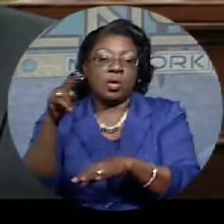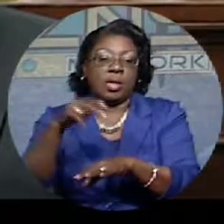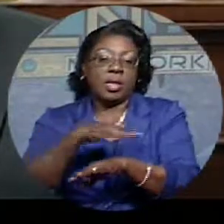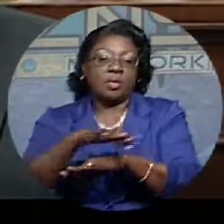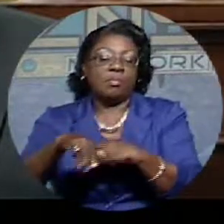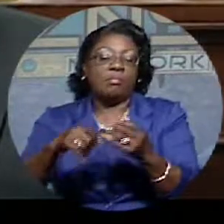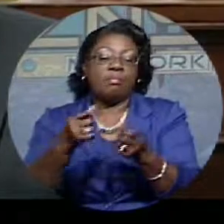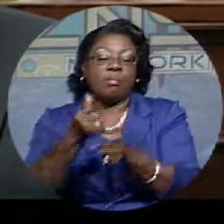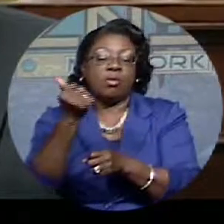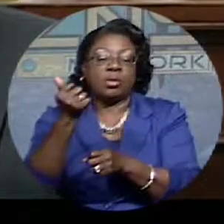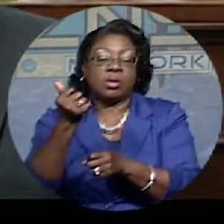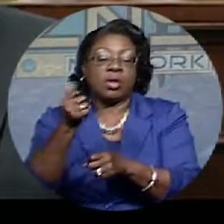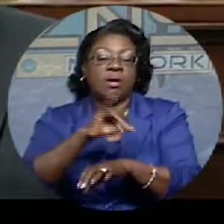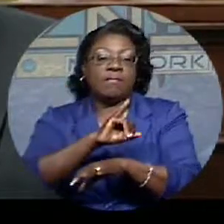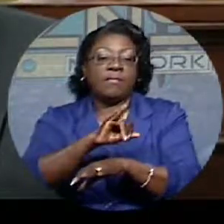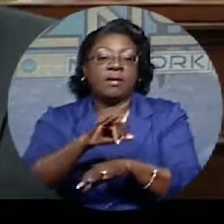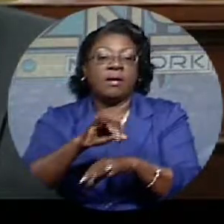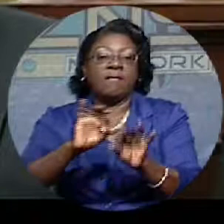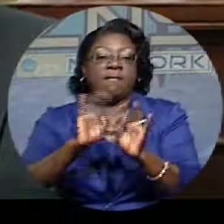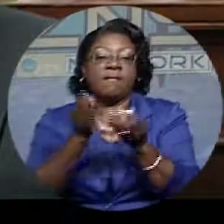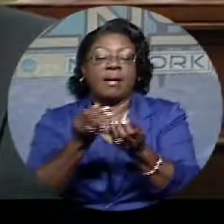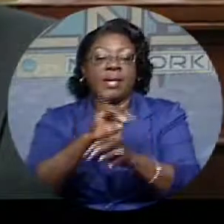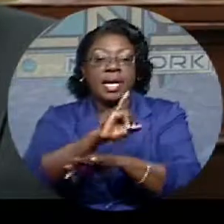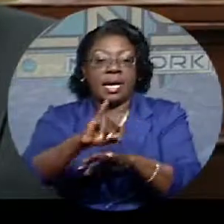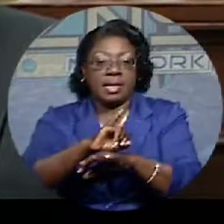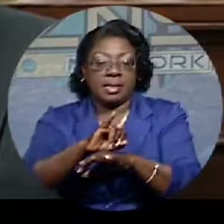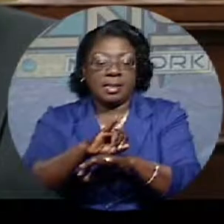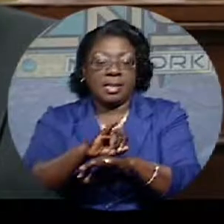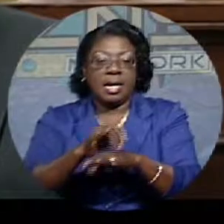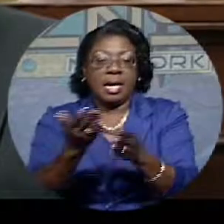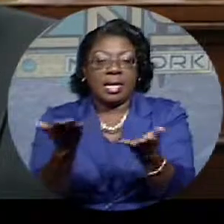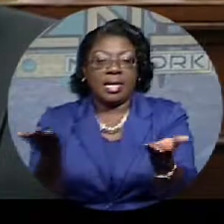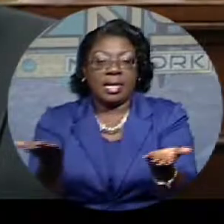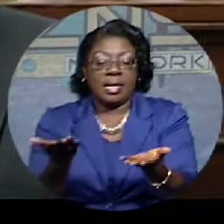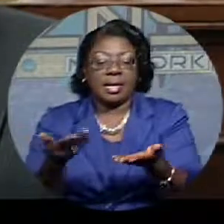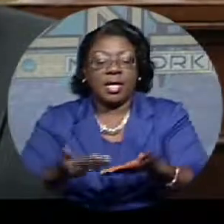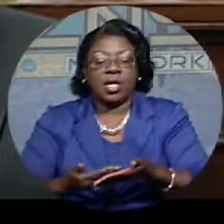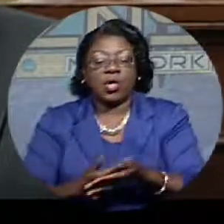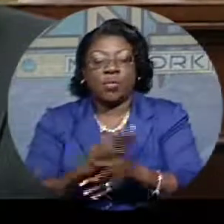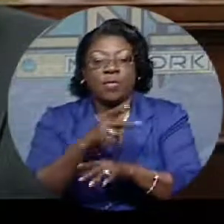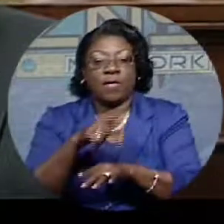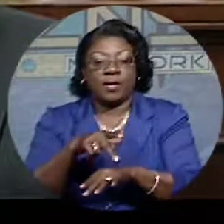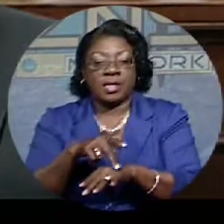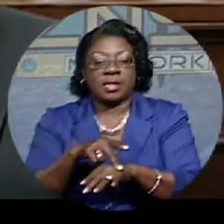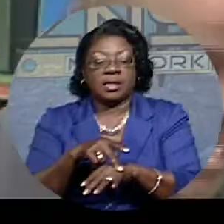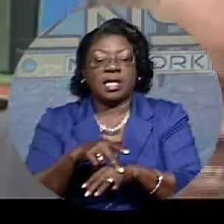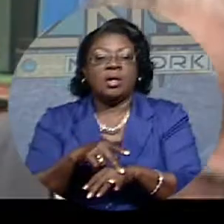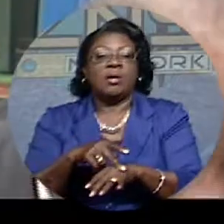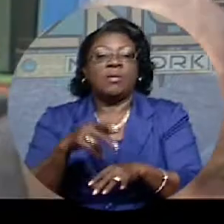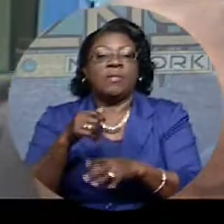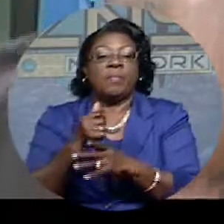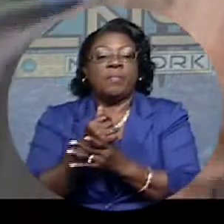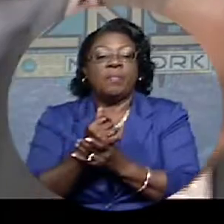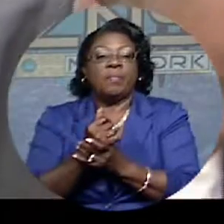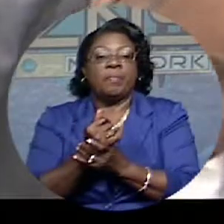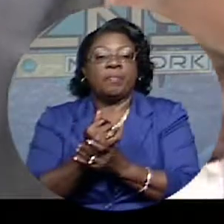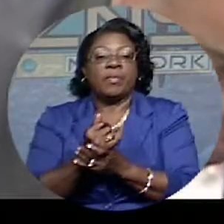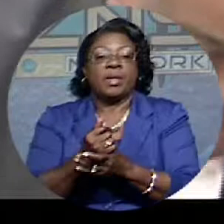Lyndon Pindling International Airport, which we expect to be installed in those airports later this year. The House